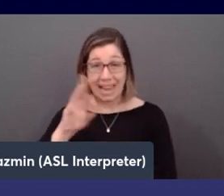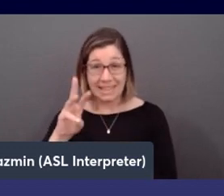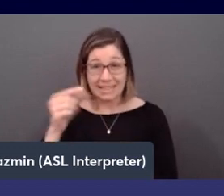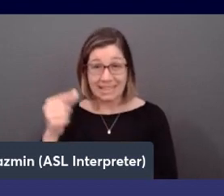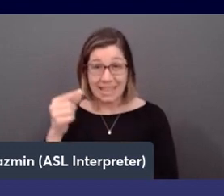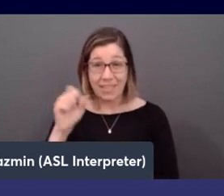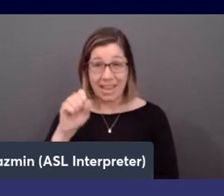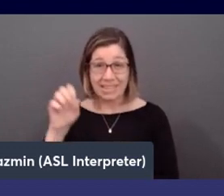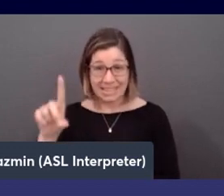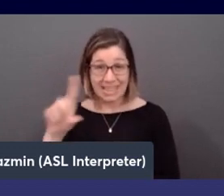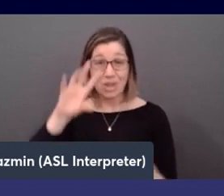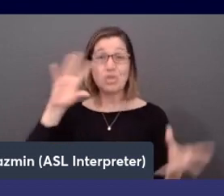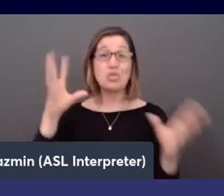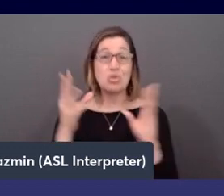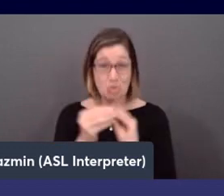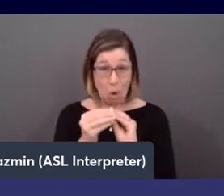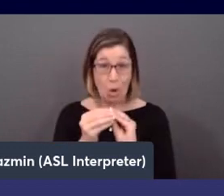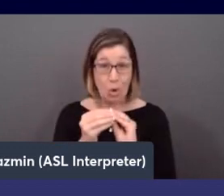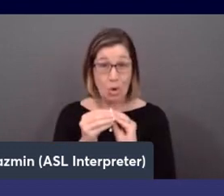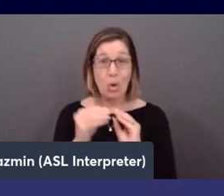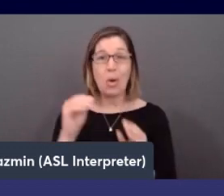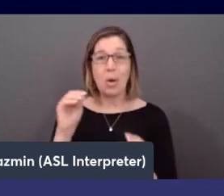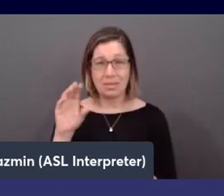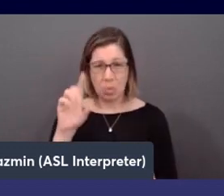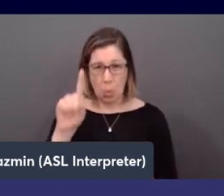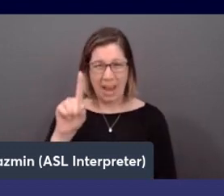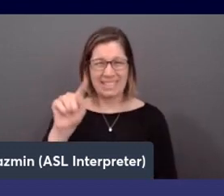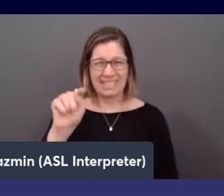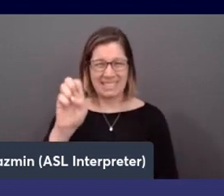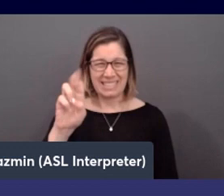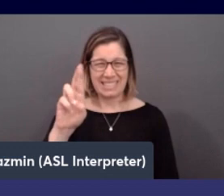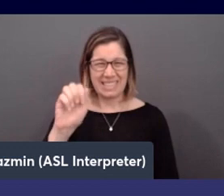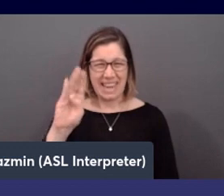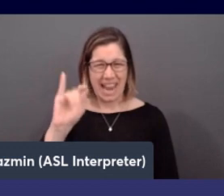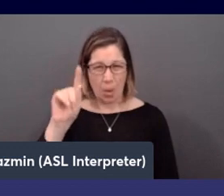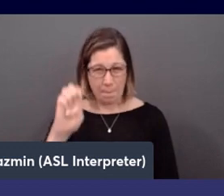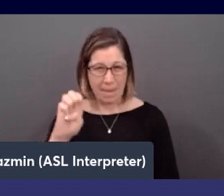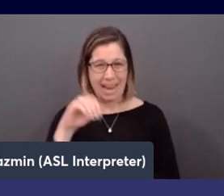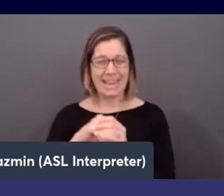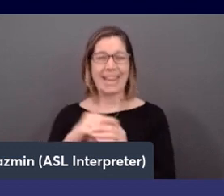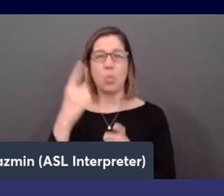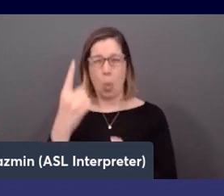total capacity of 1 terabyte in a single node.